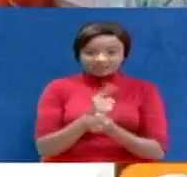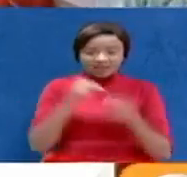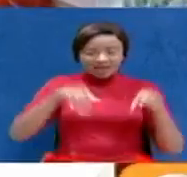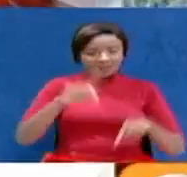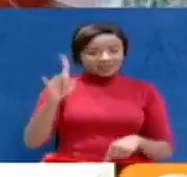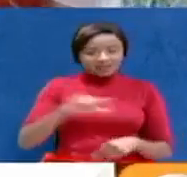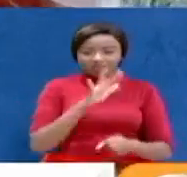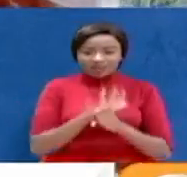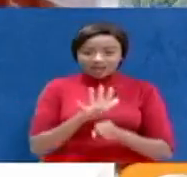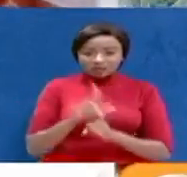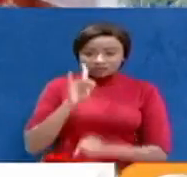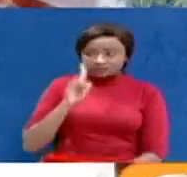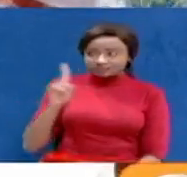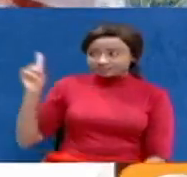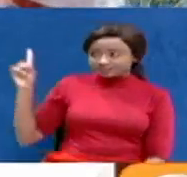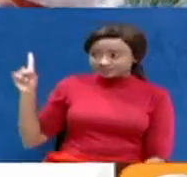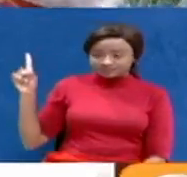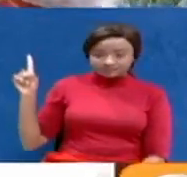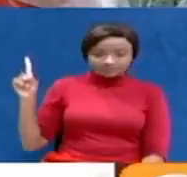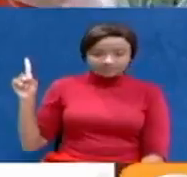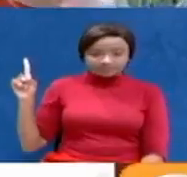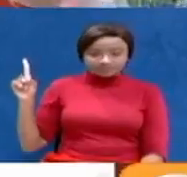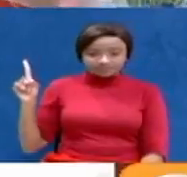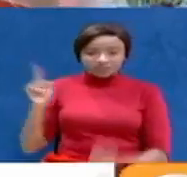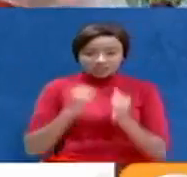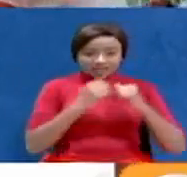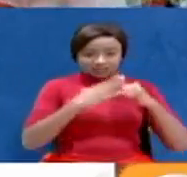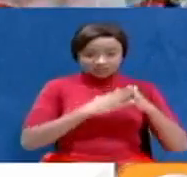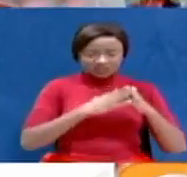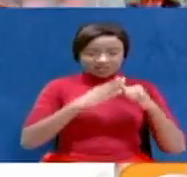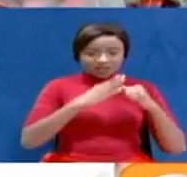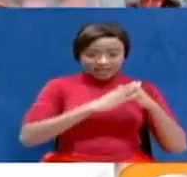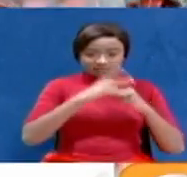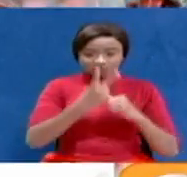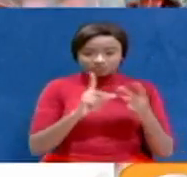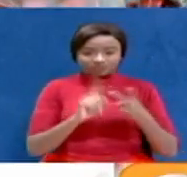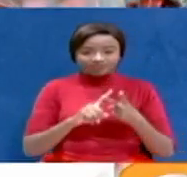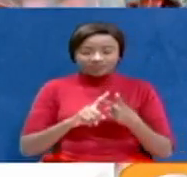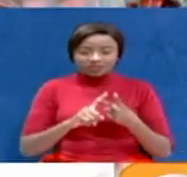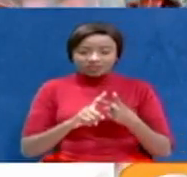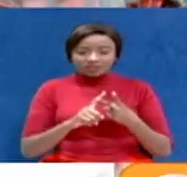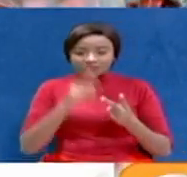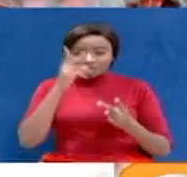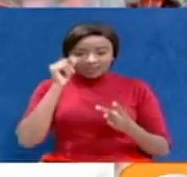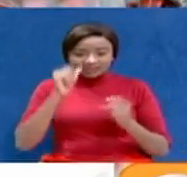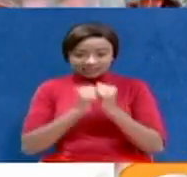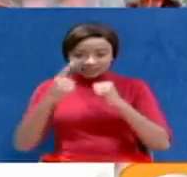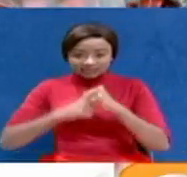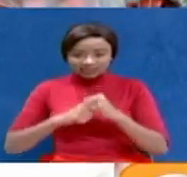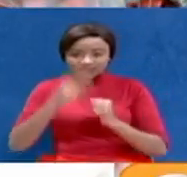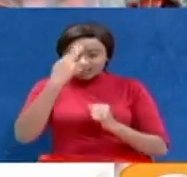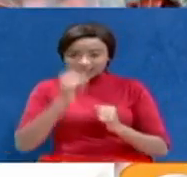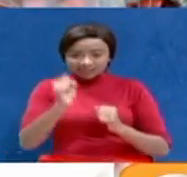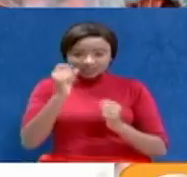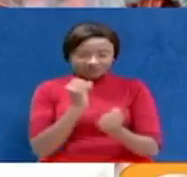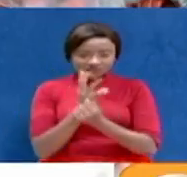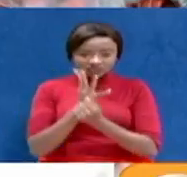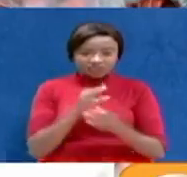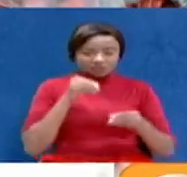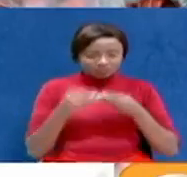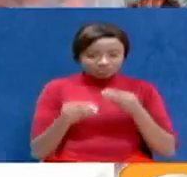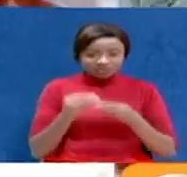biggest burden with 92 cases, Mombasa County with only 16, Kajiado with 14, while Busia and Kiambu counties